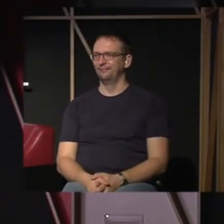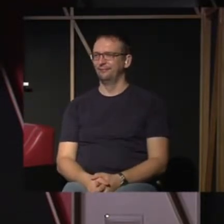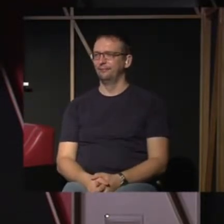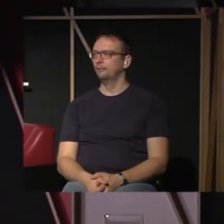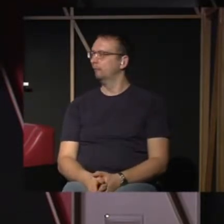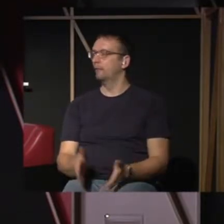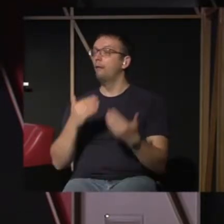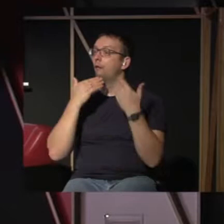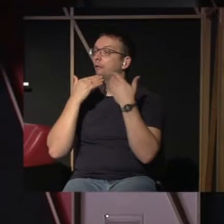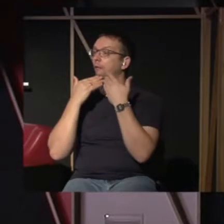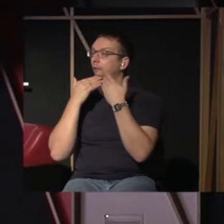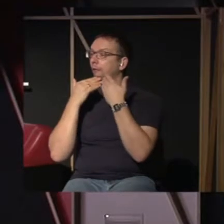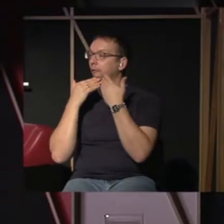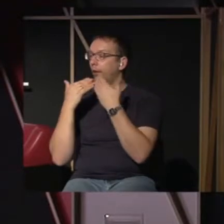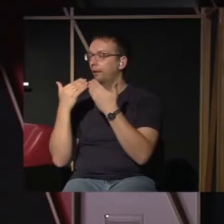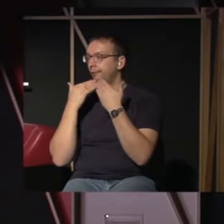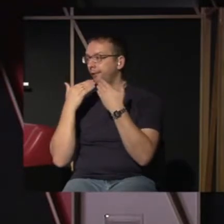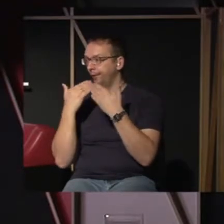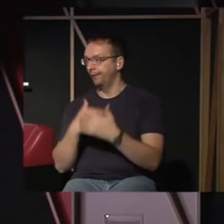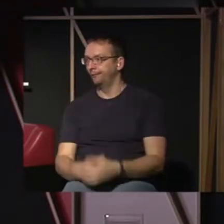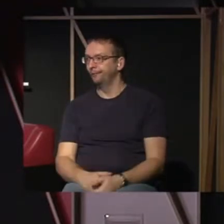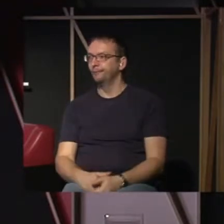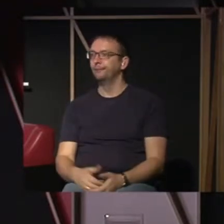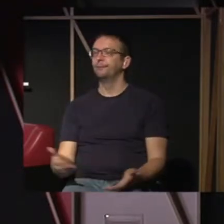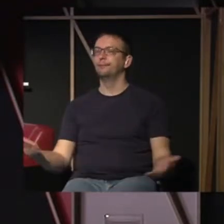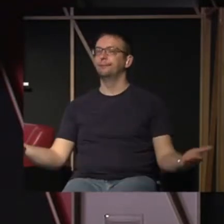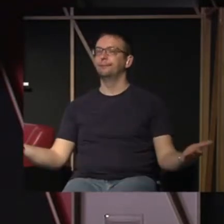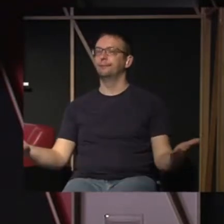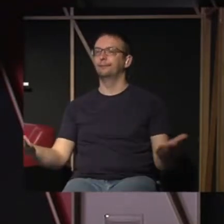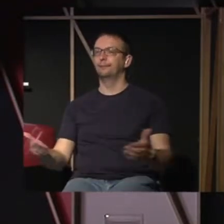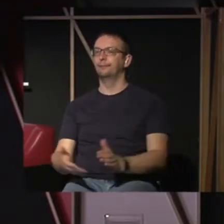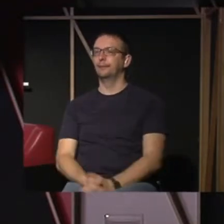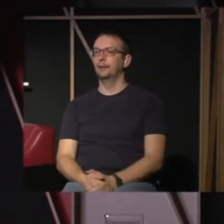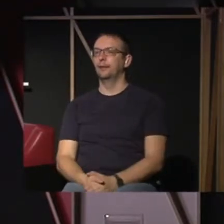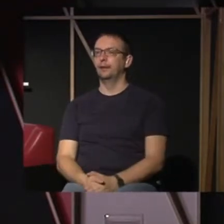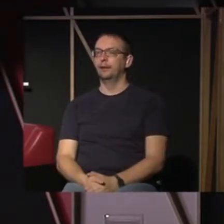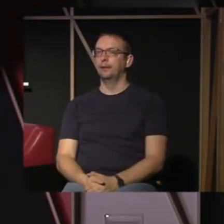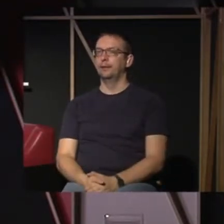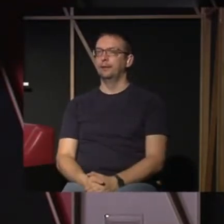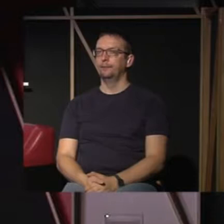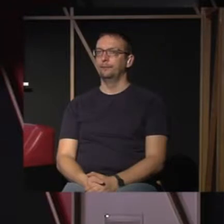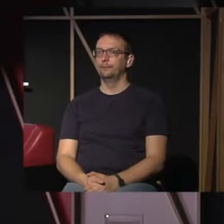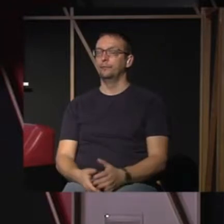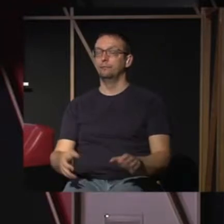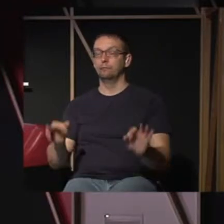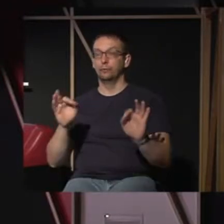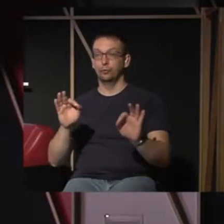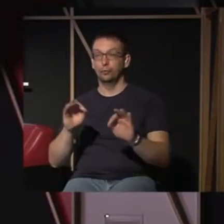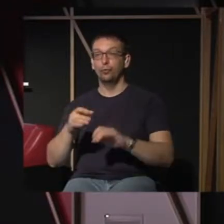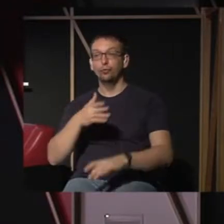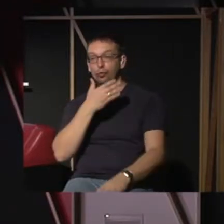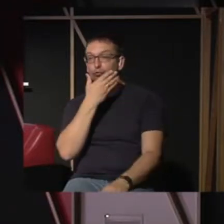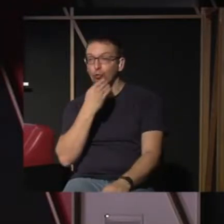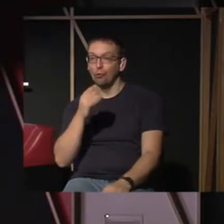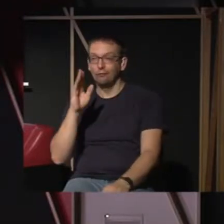Thank you very much, Patrick. It's great to hear that there are some clear learnings from Euro 2016